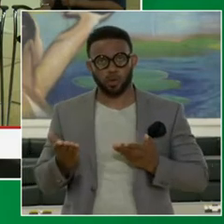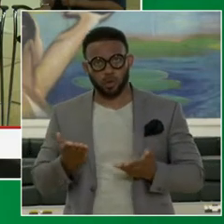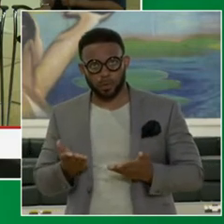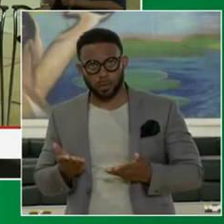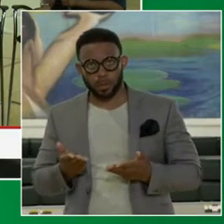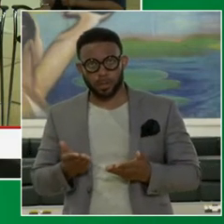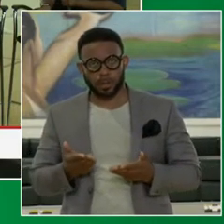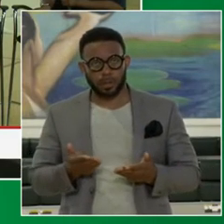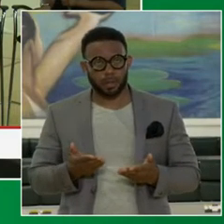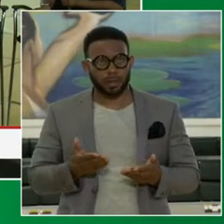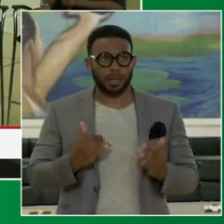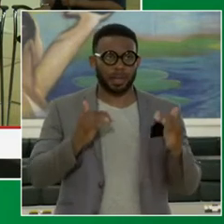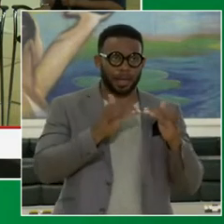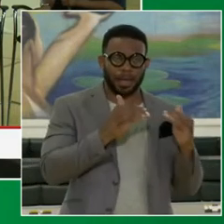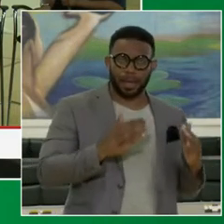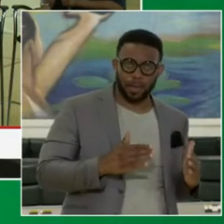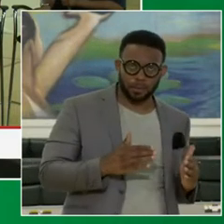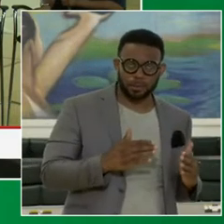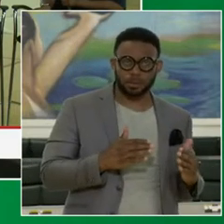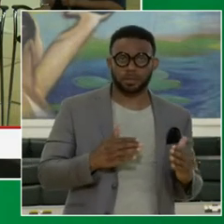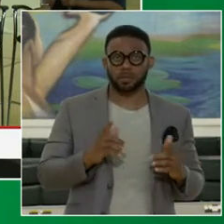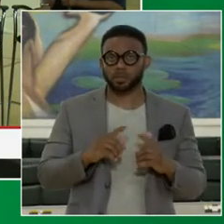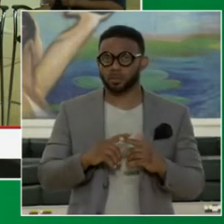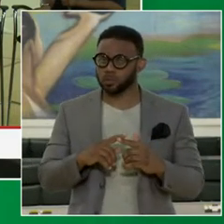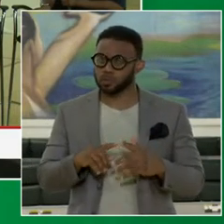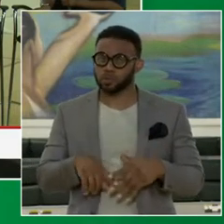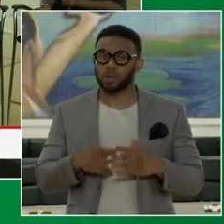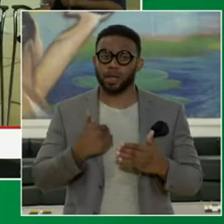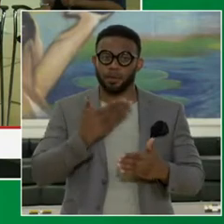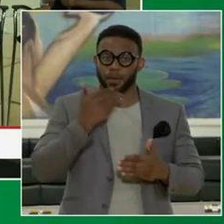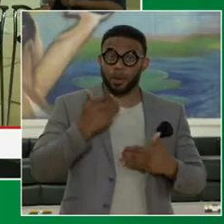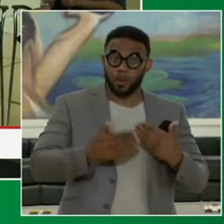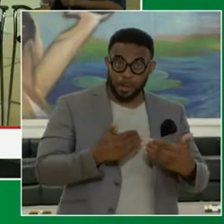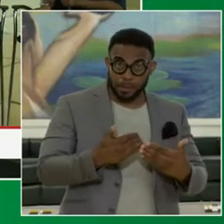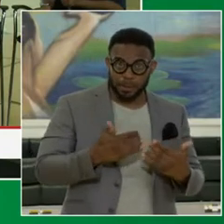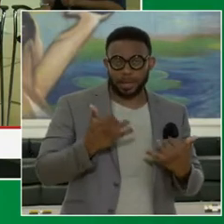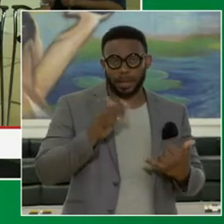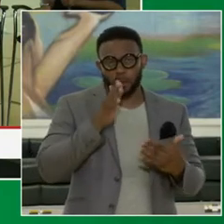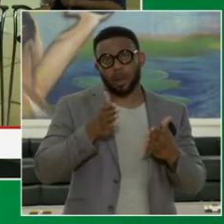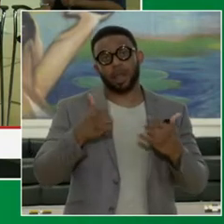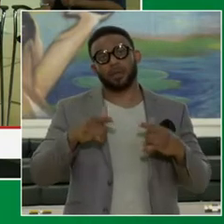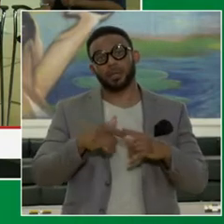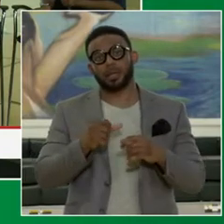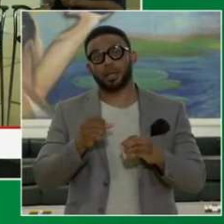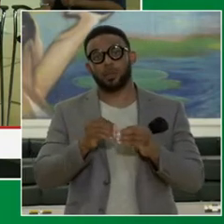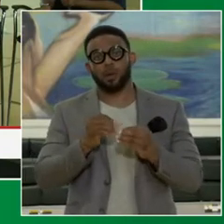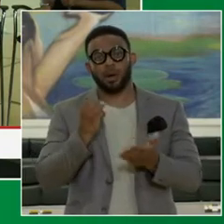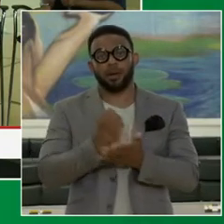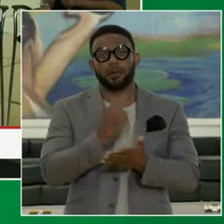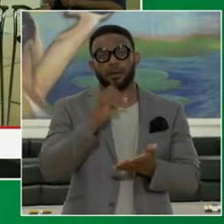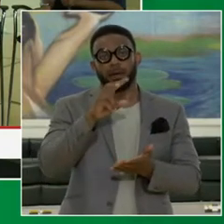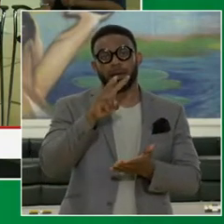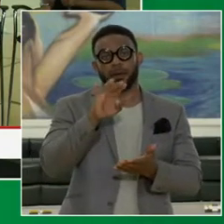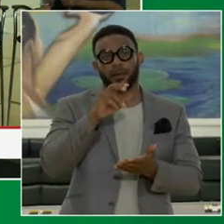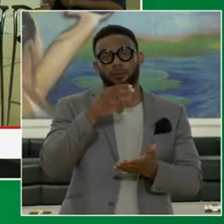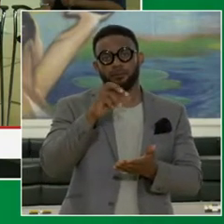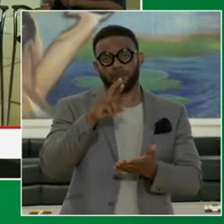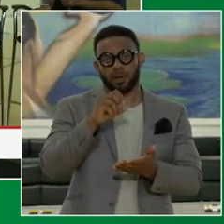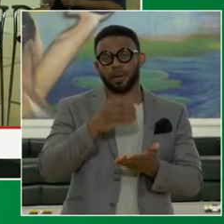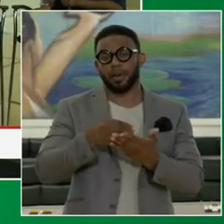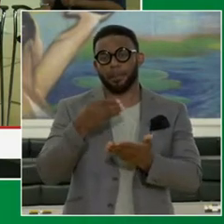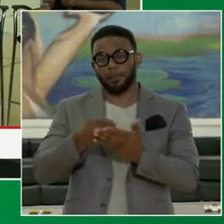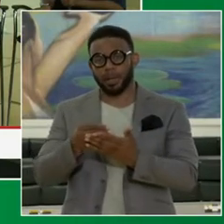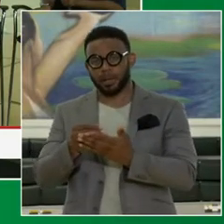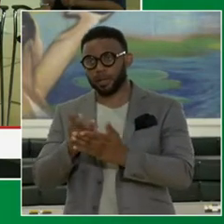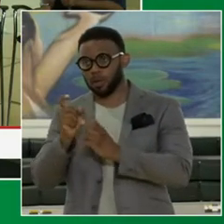Services and housing to start to have a better process, and now this will allow us to get more vouchers and more money into that program as well to make